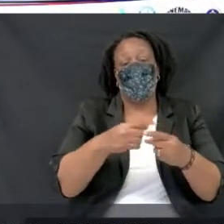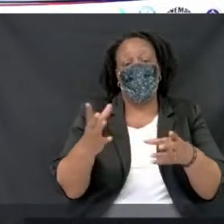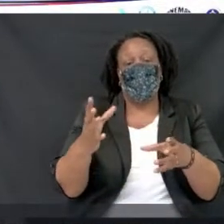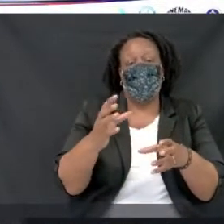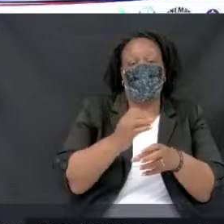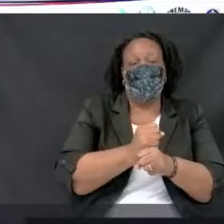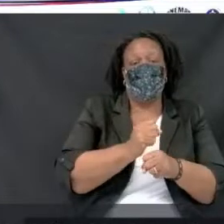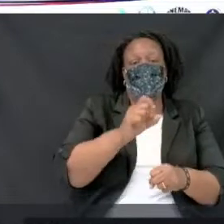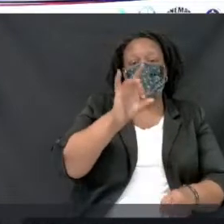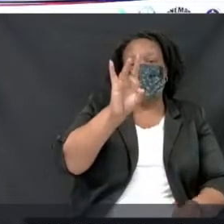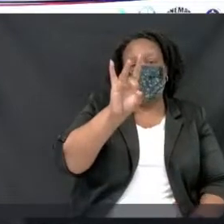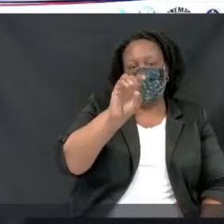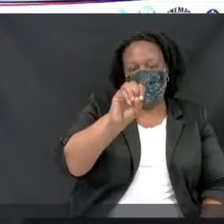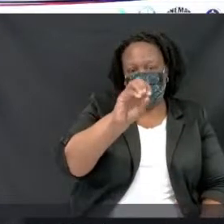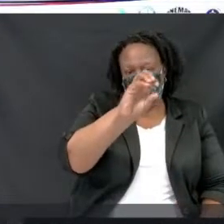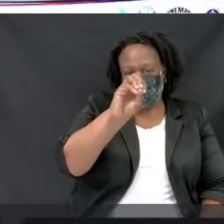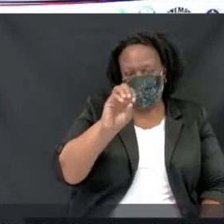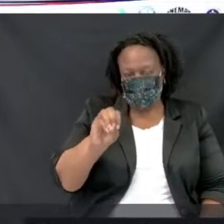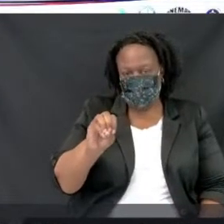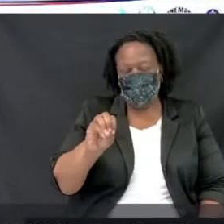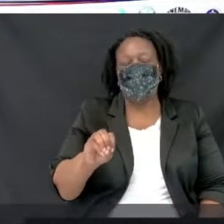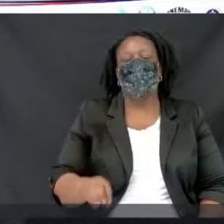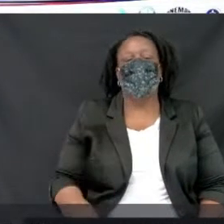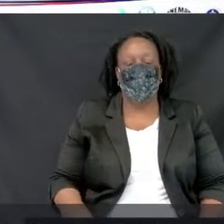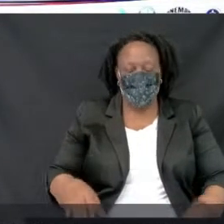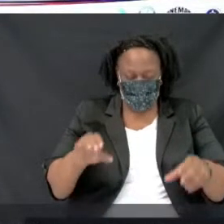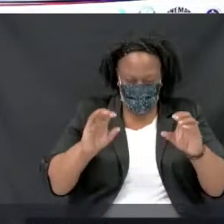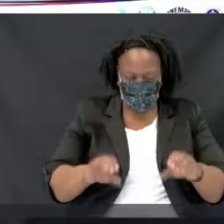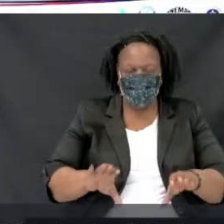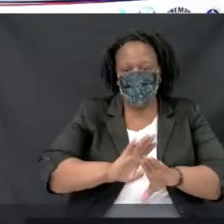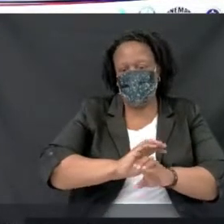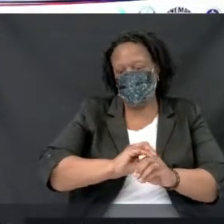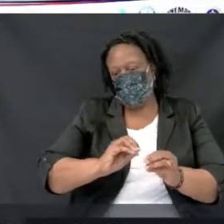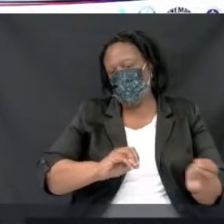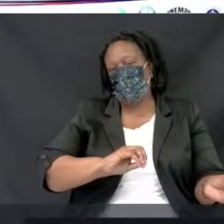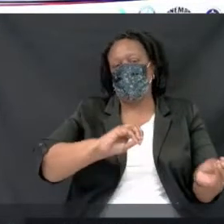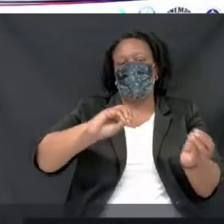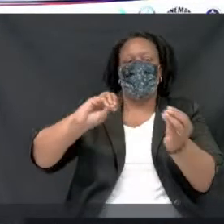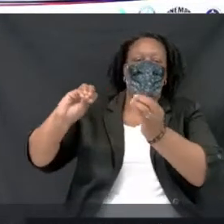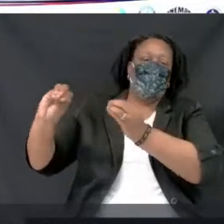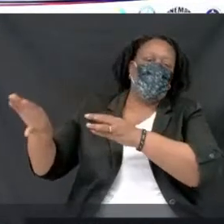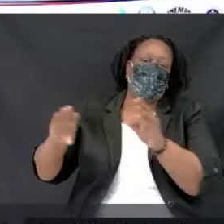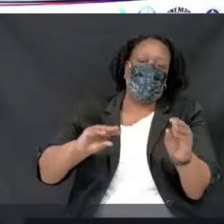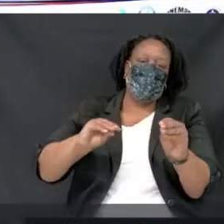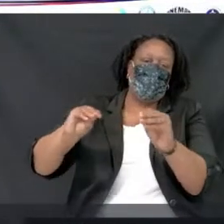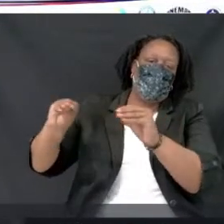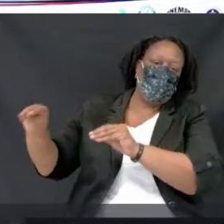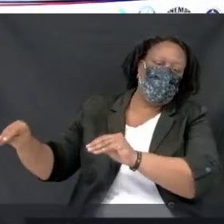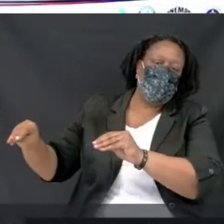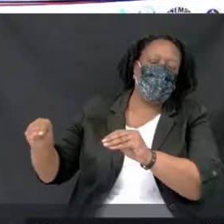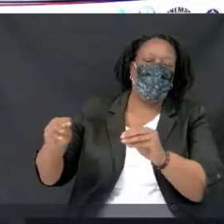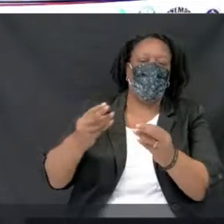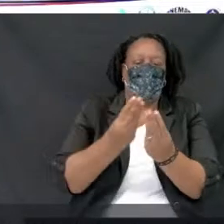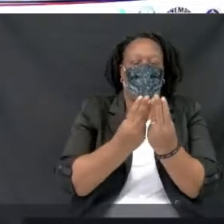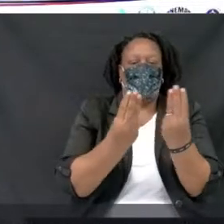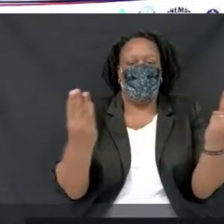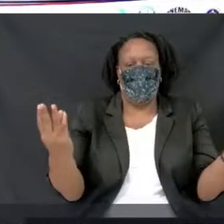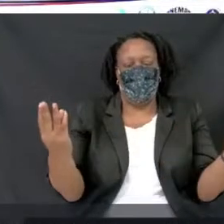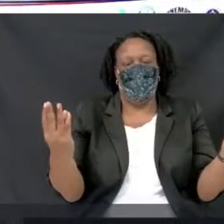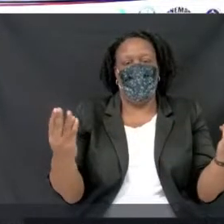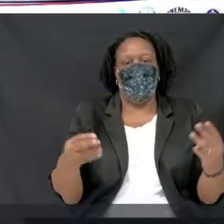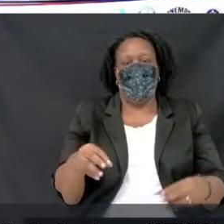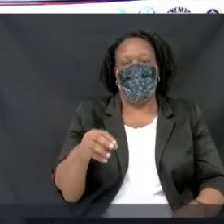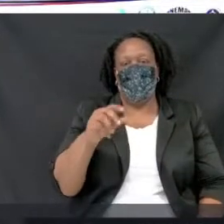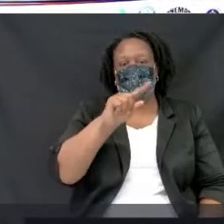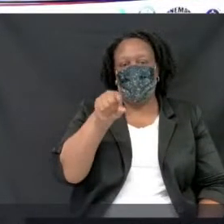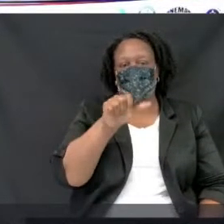now. So besides the entry protocols and the tourism-based activities, we also